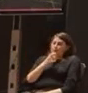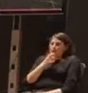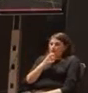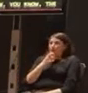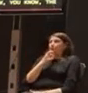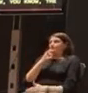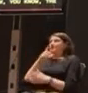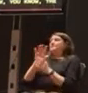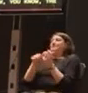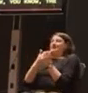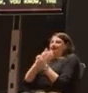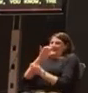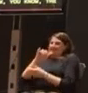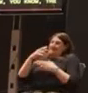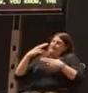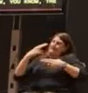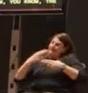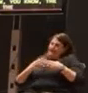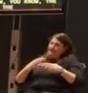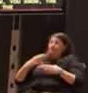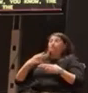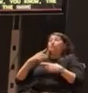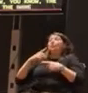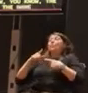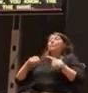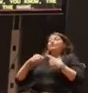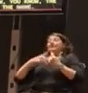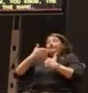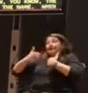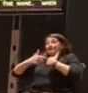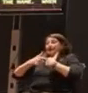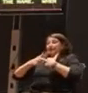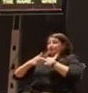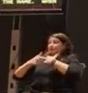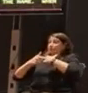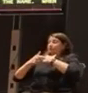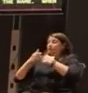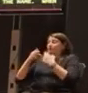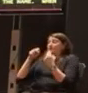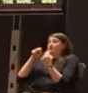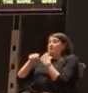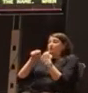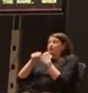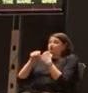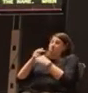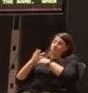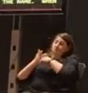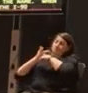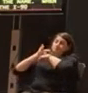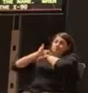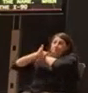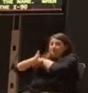behind the name when you cross the I-90 bridge.